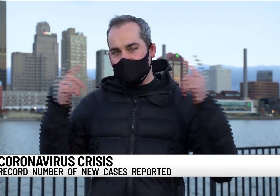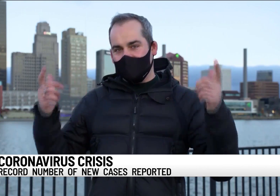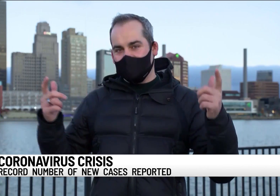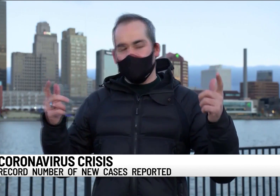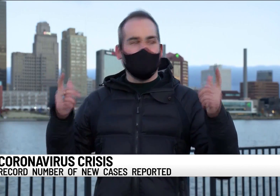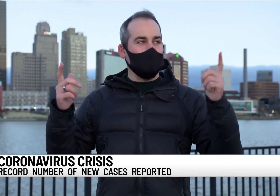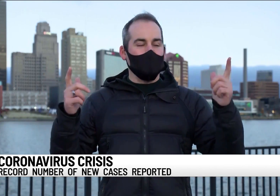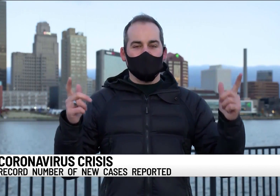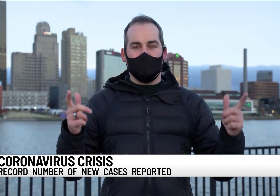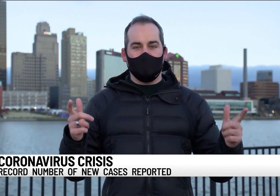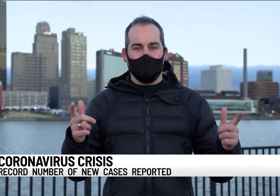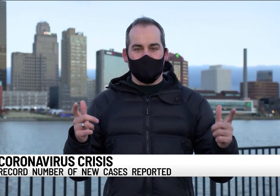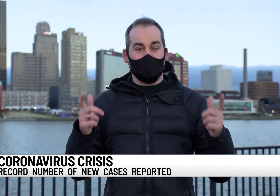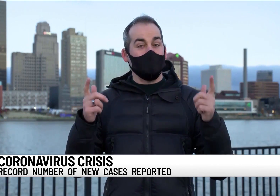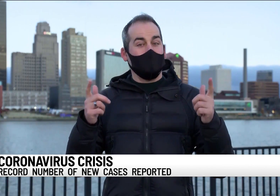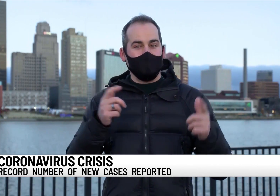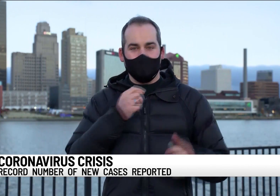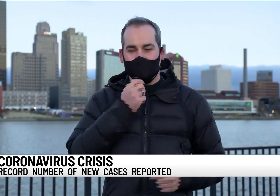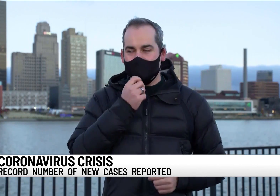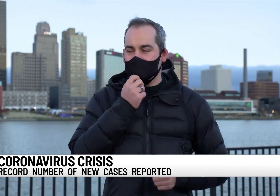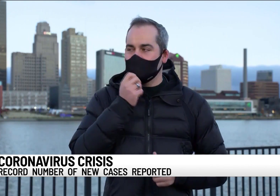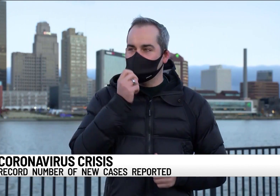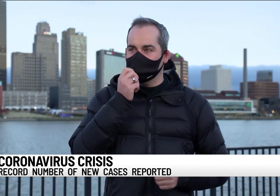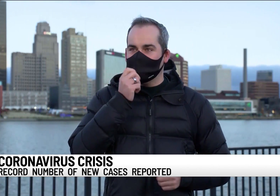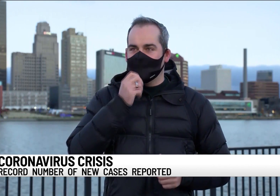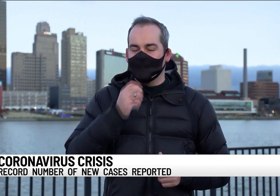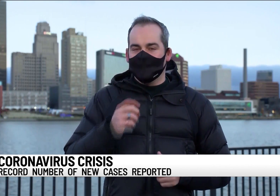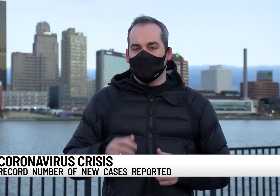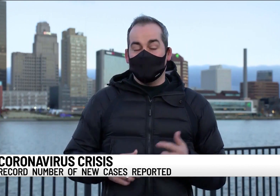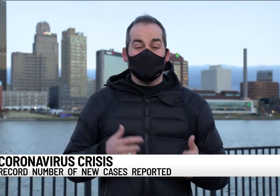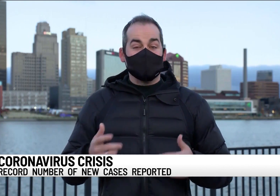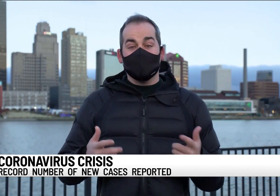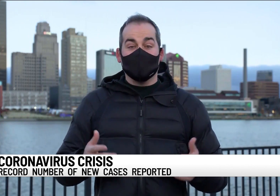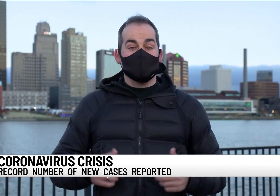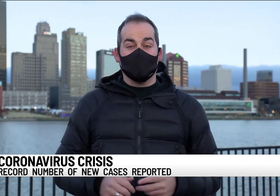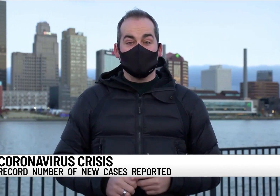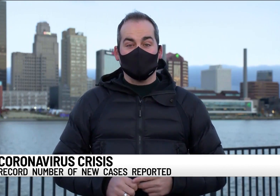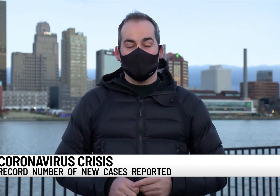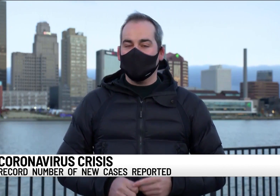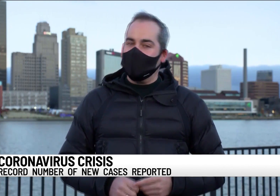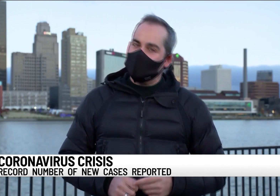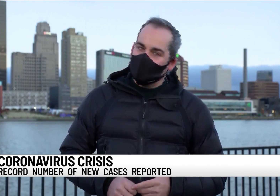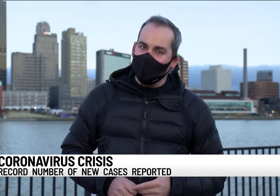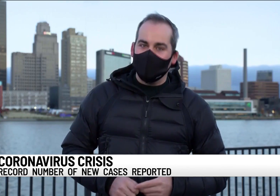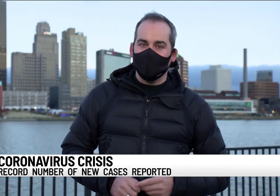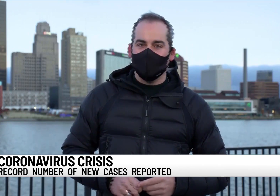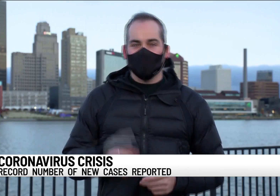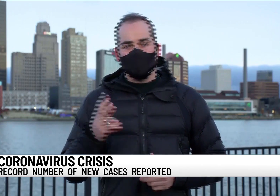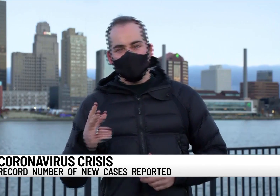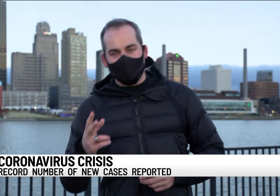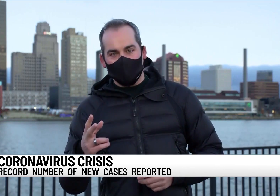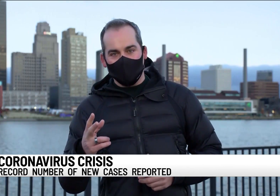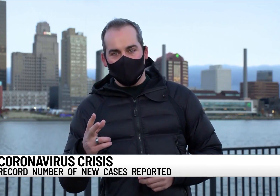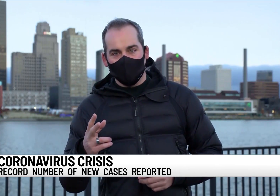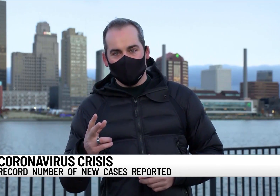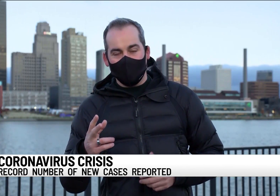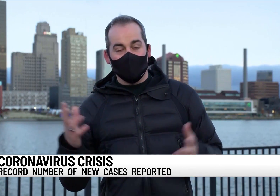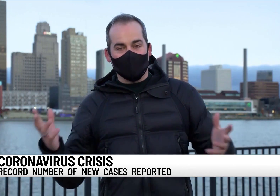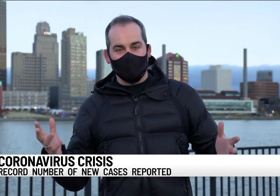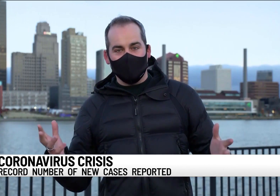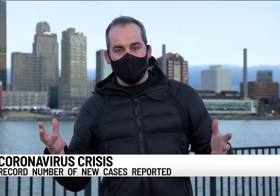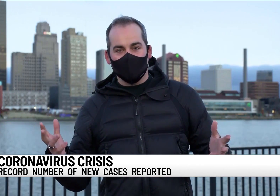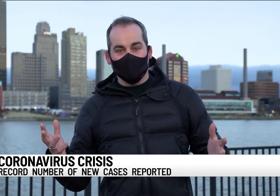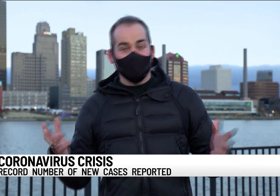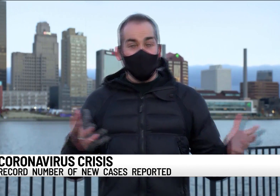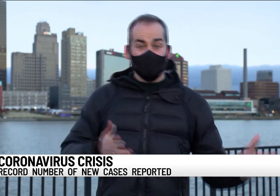where she gets it. Oh, those are my daughters. She recognizes them. Well, now they say the nursing home has told them you can't do 8, you can only do 2. They